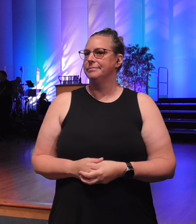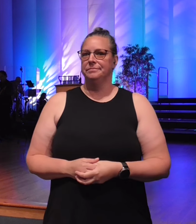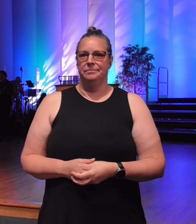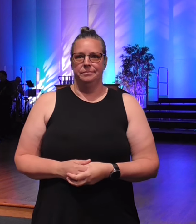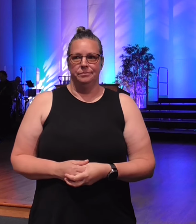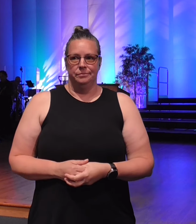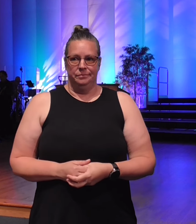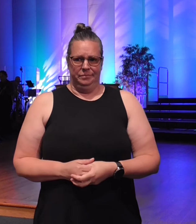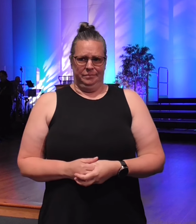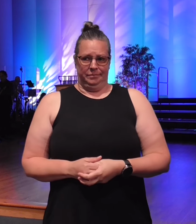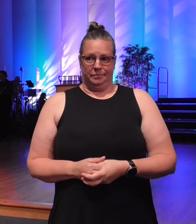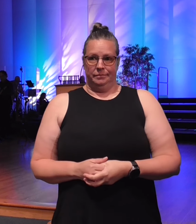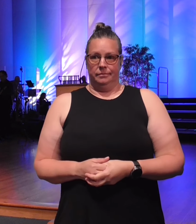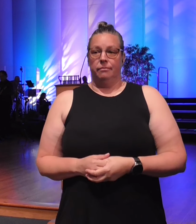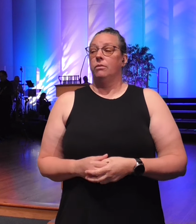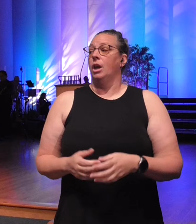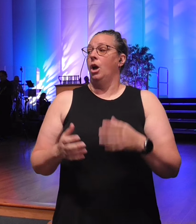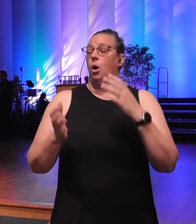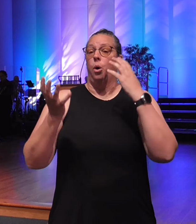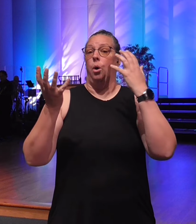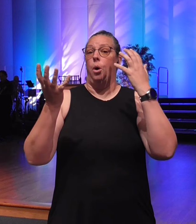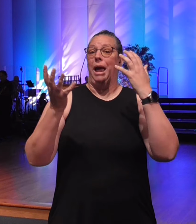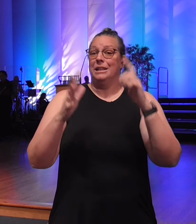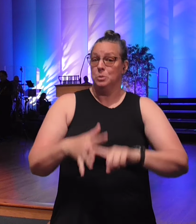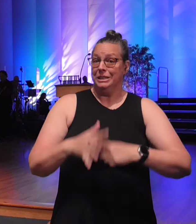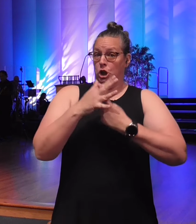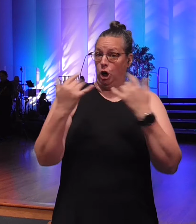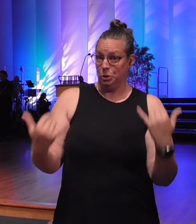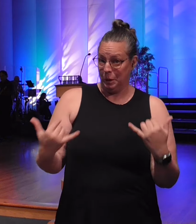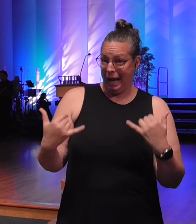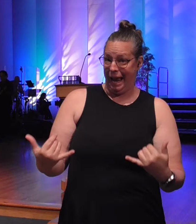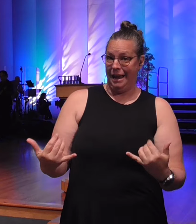with you from the Science of Mind textbook.